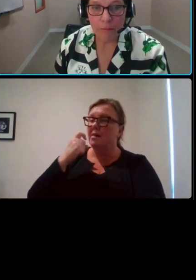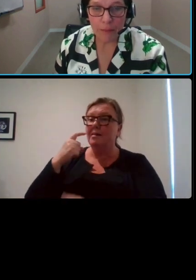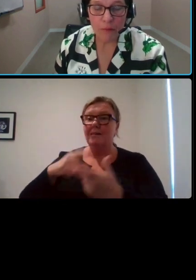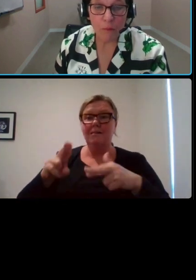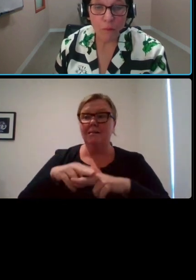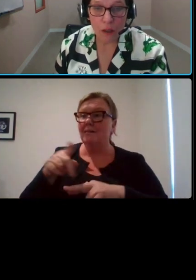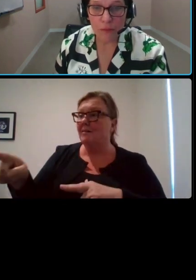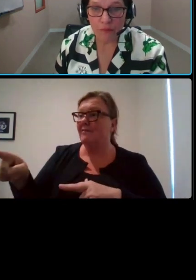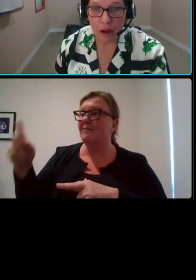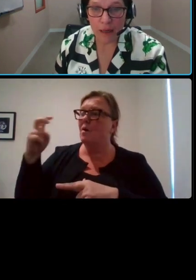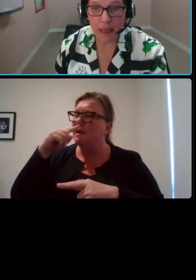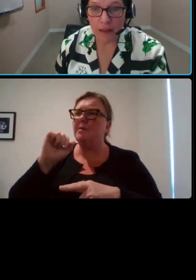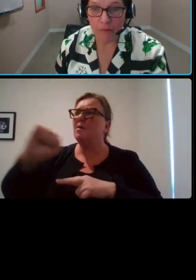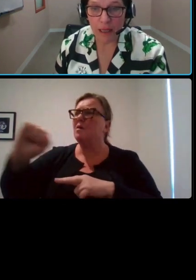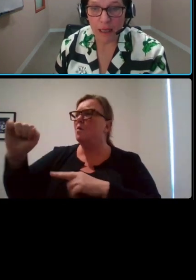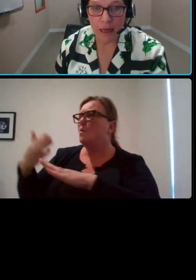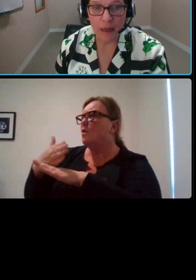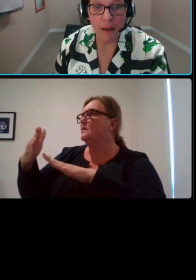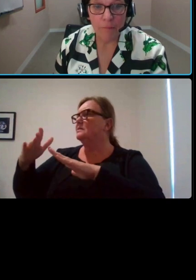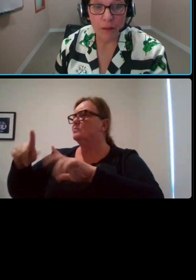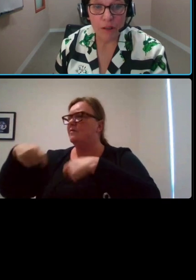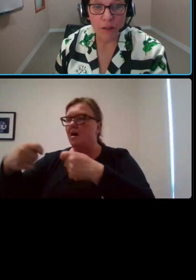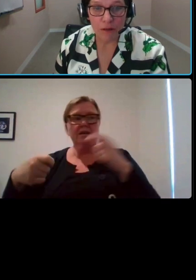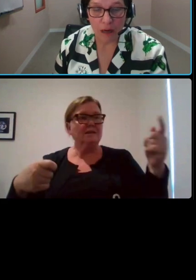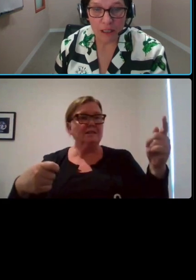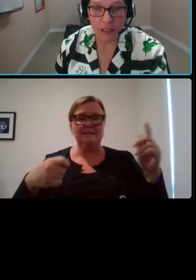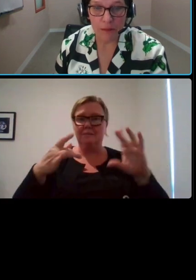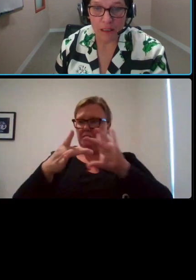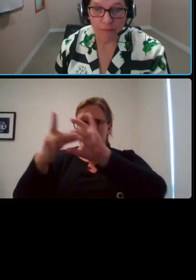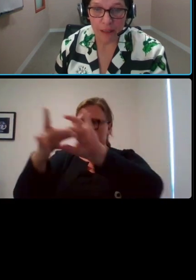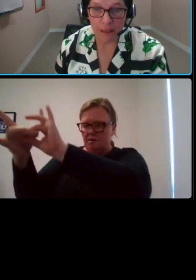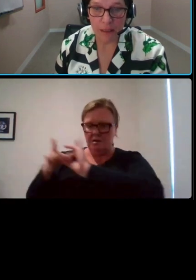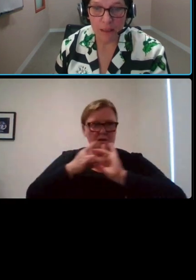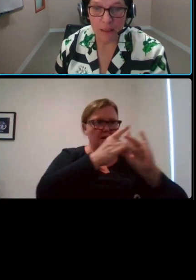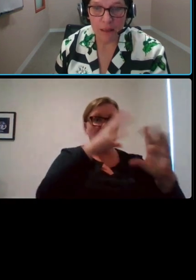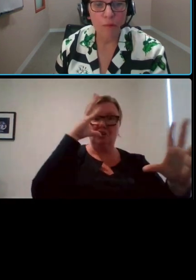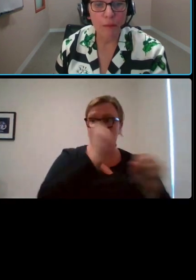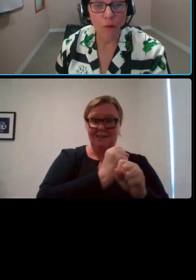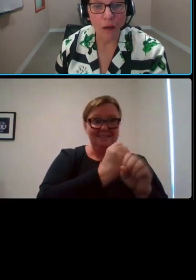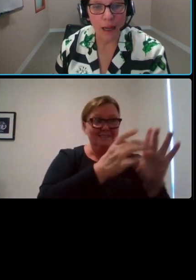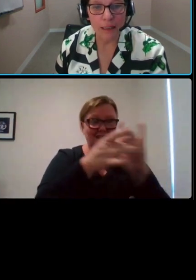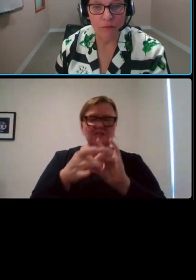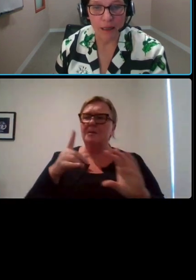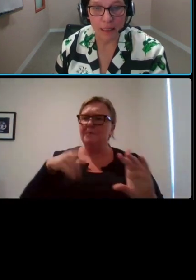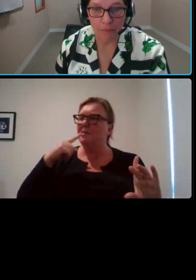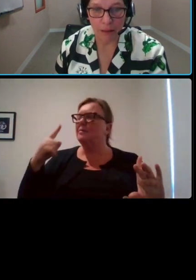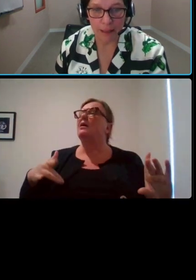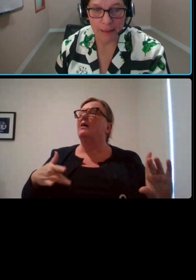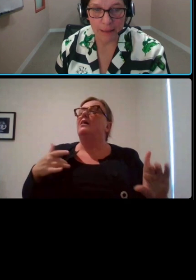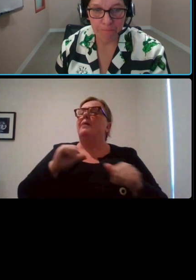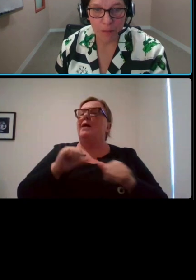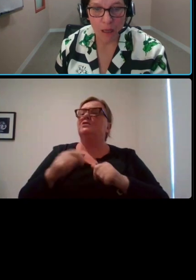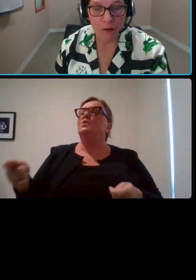people, workers, providers and the regulator build trusting relationships, as I've mentioned, then people will be more likely to raise